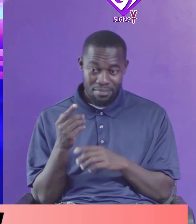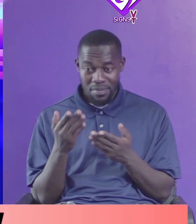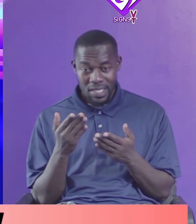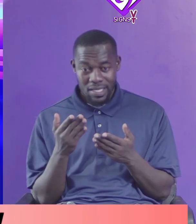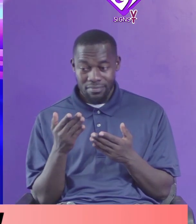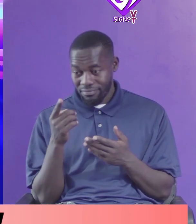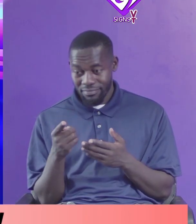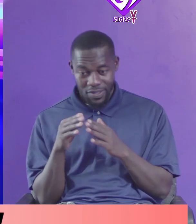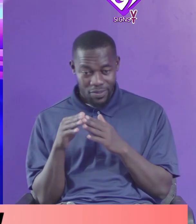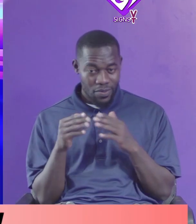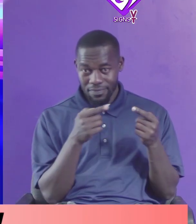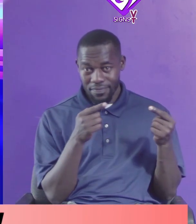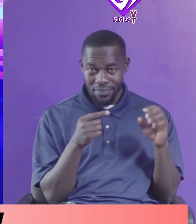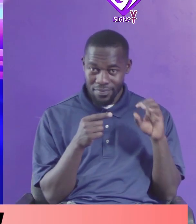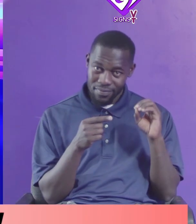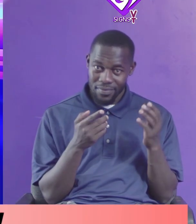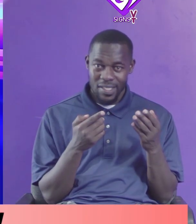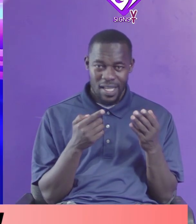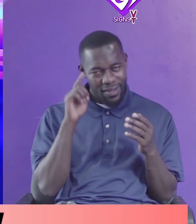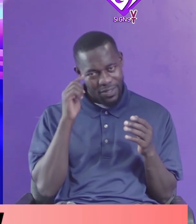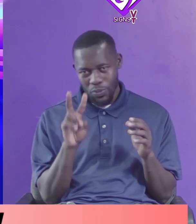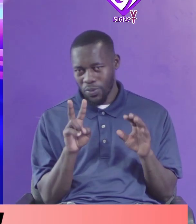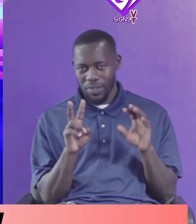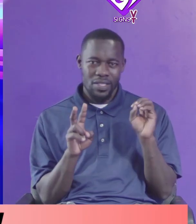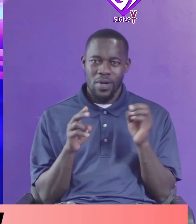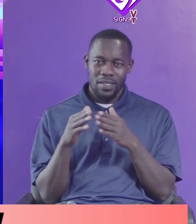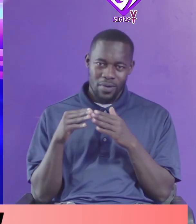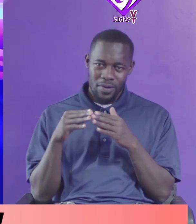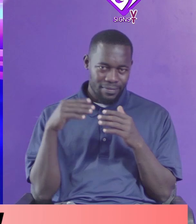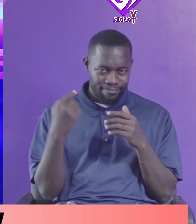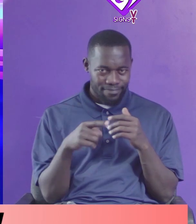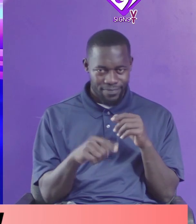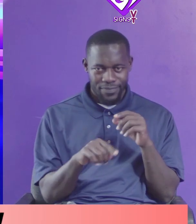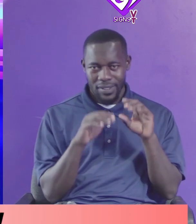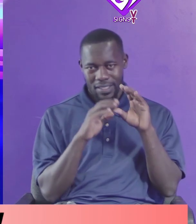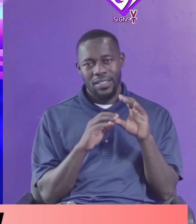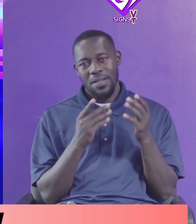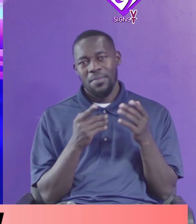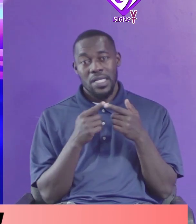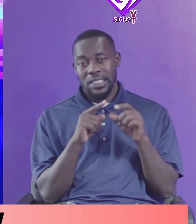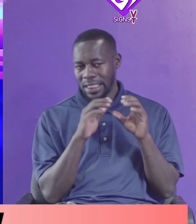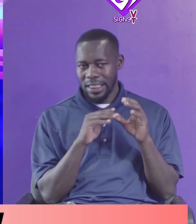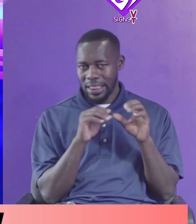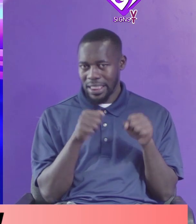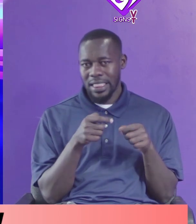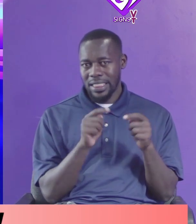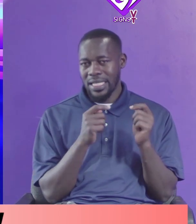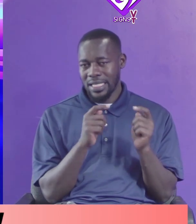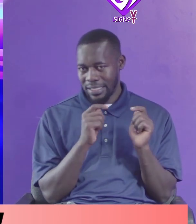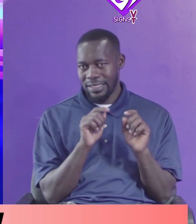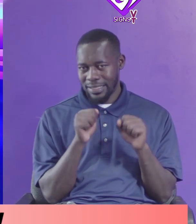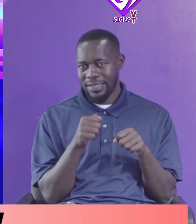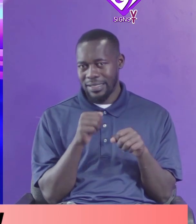But I think they possibly 2-0 up. I also feel like Chelsea are still a threat. They kind